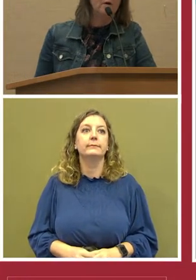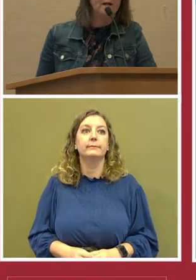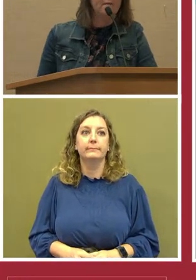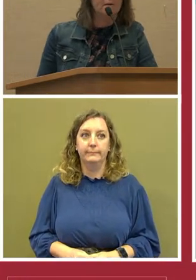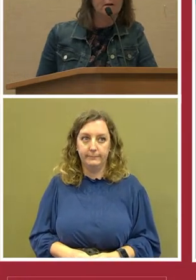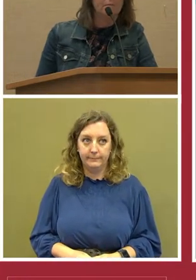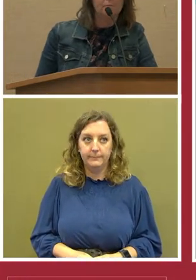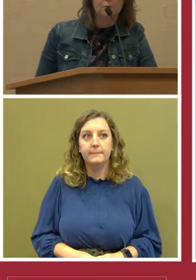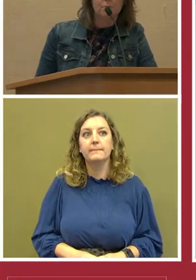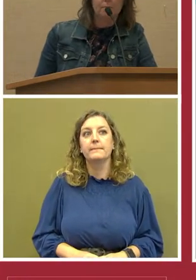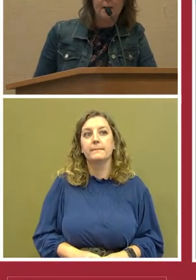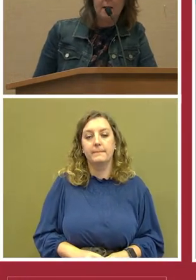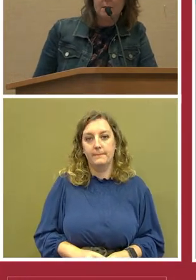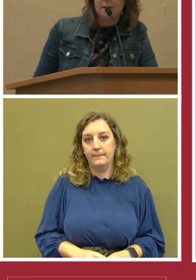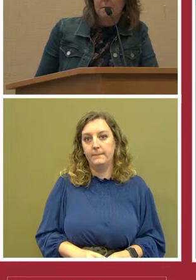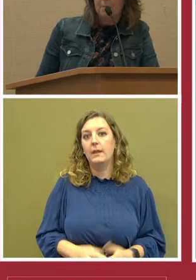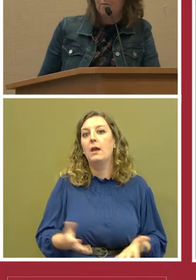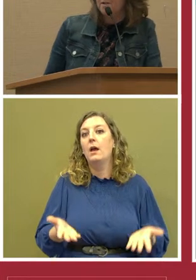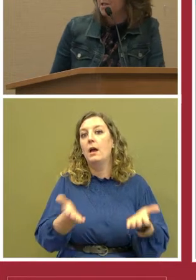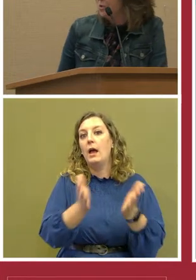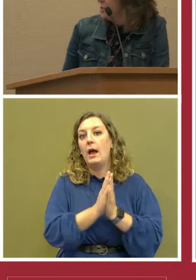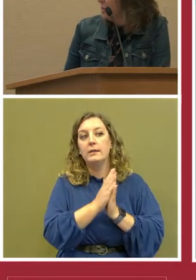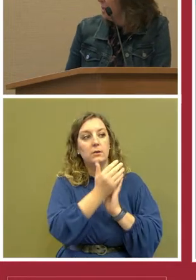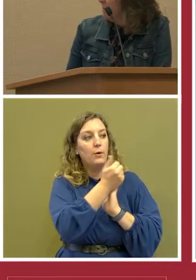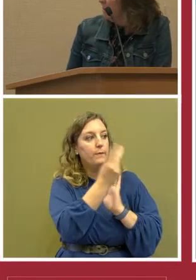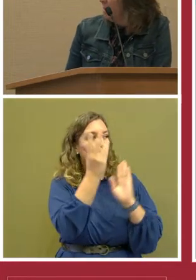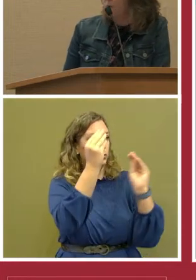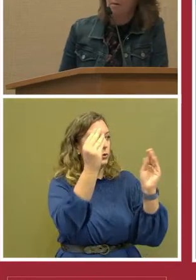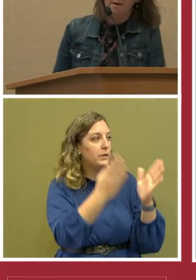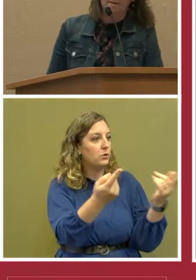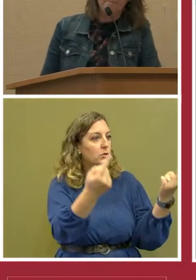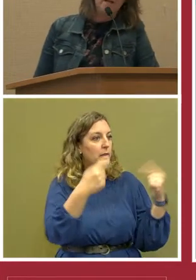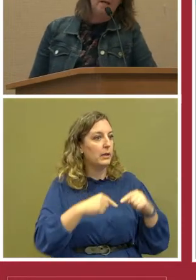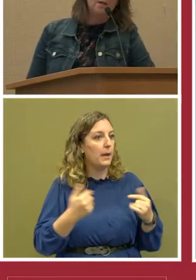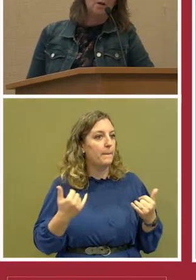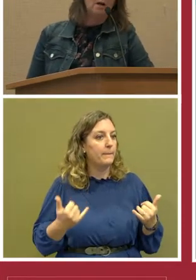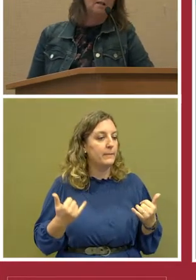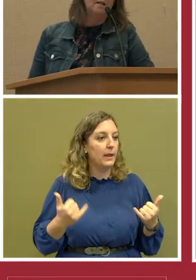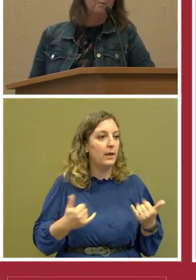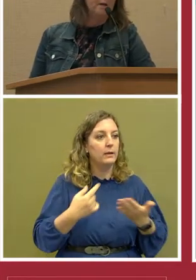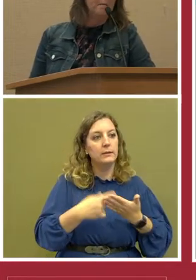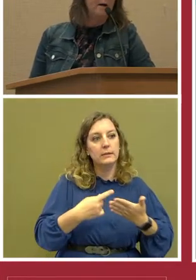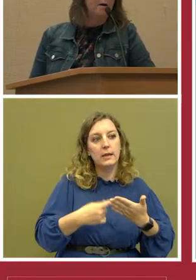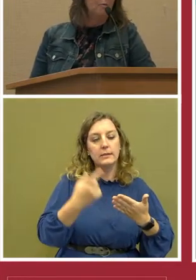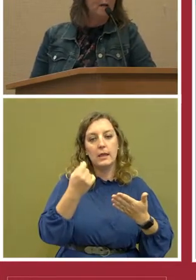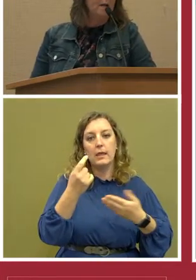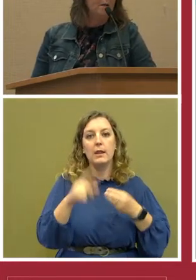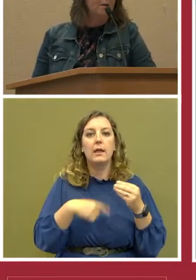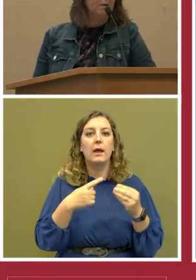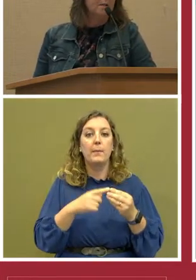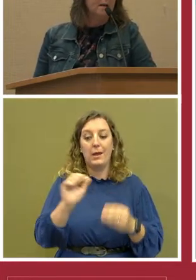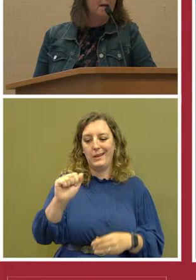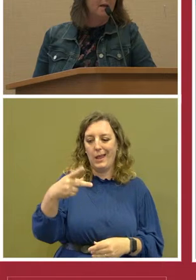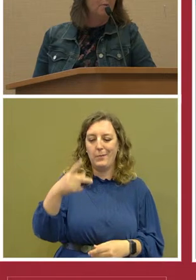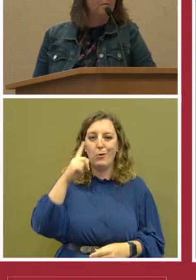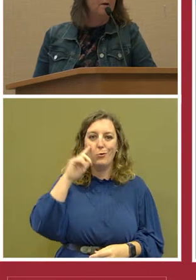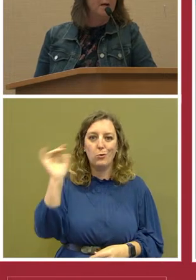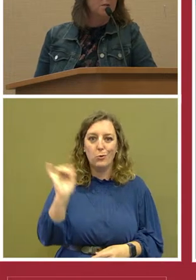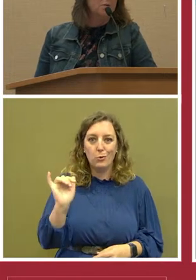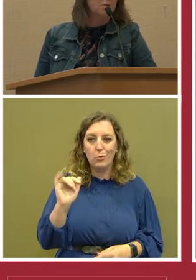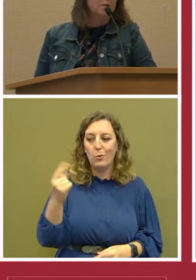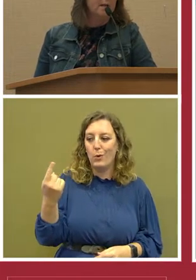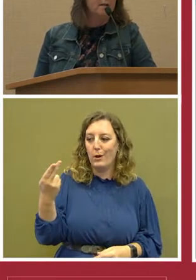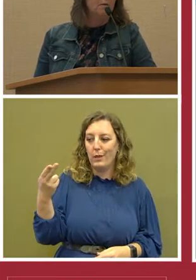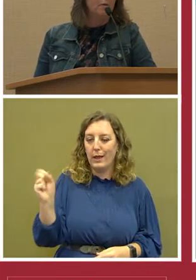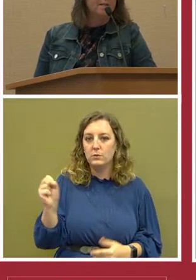So want to ask a couple of our teachers to come up now and talk a little bit about what AP looks like at one of our